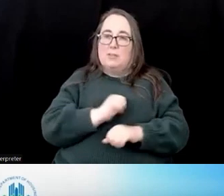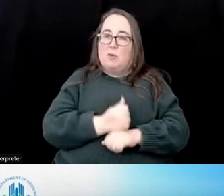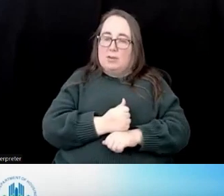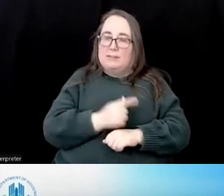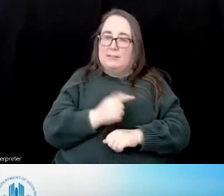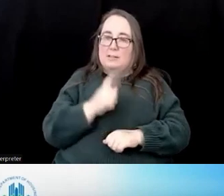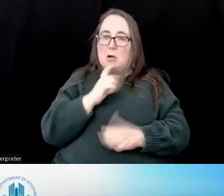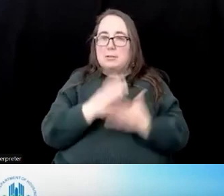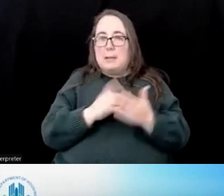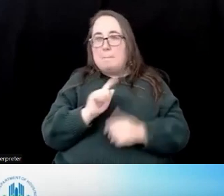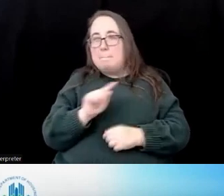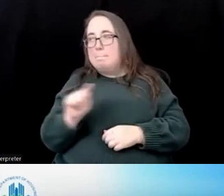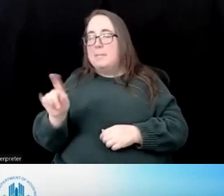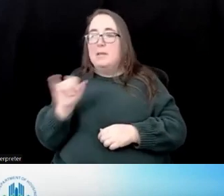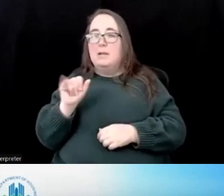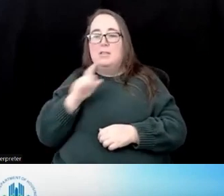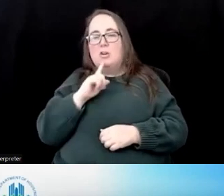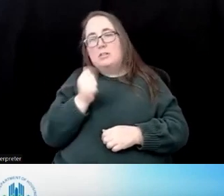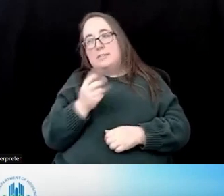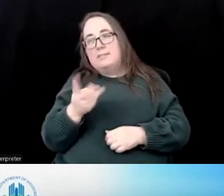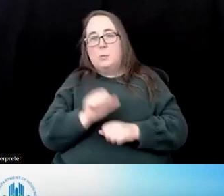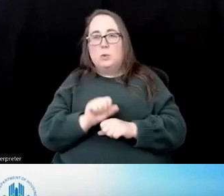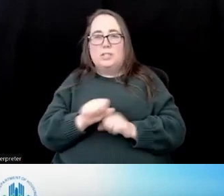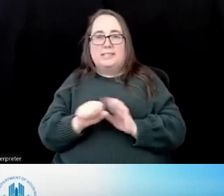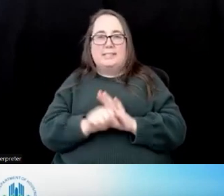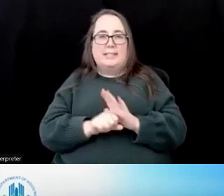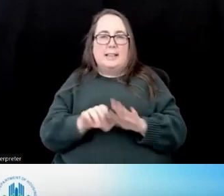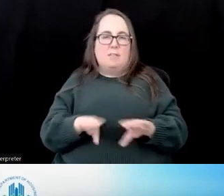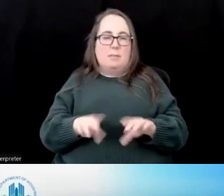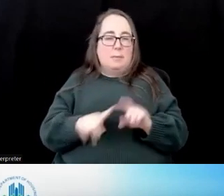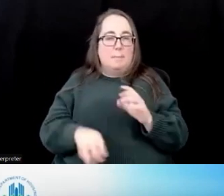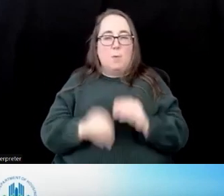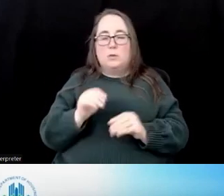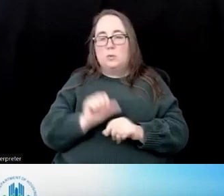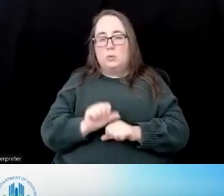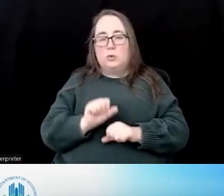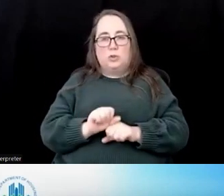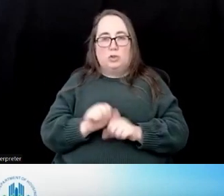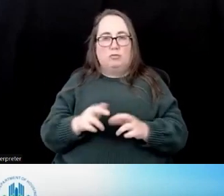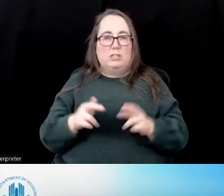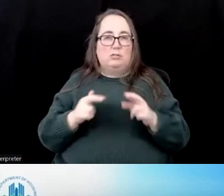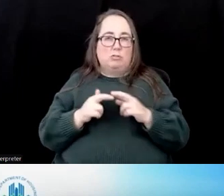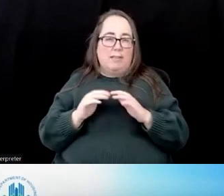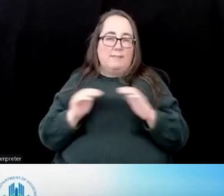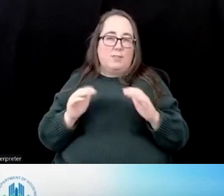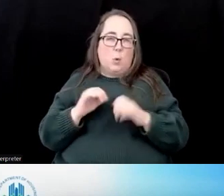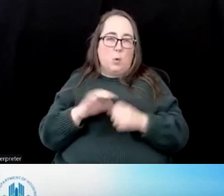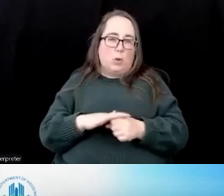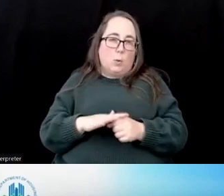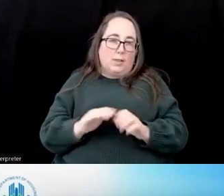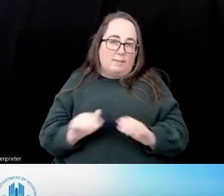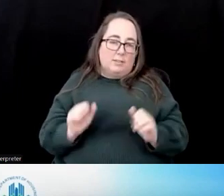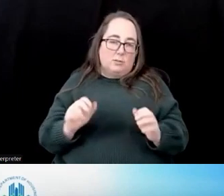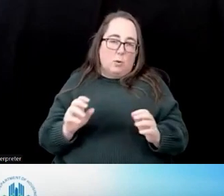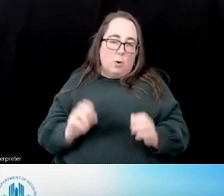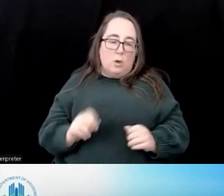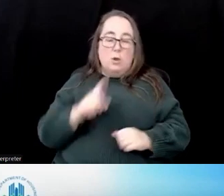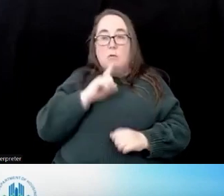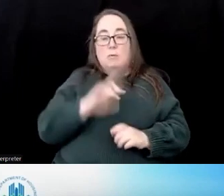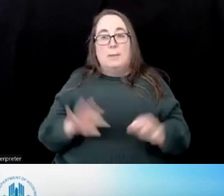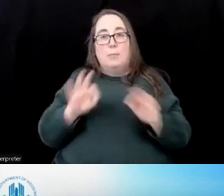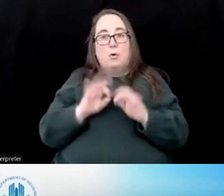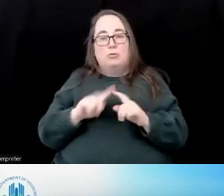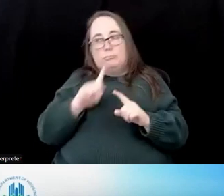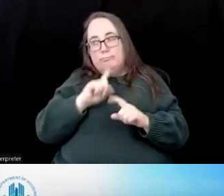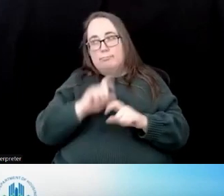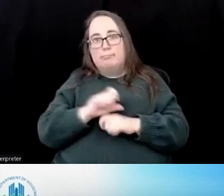are several that work at the state level, but most of them work at a regional level or at a local level. And so it's really important to really